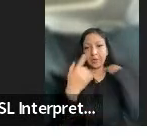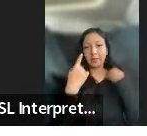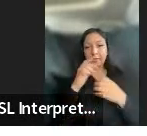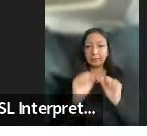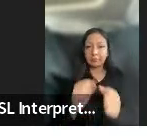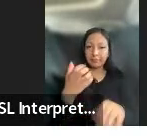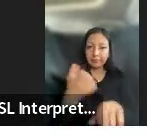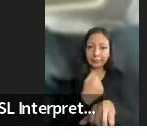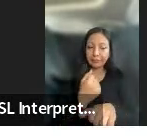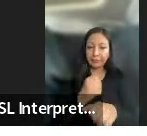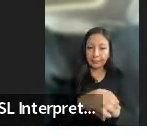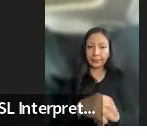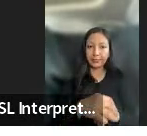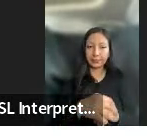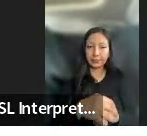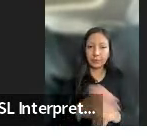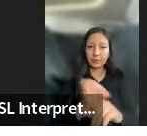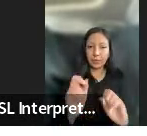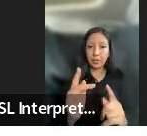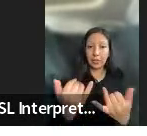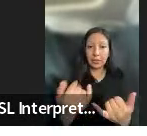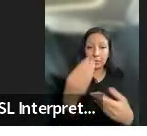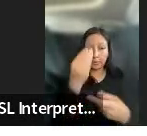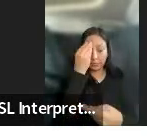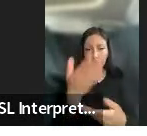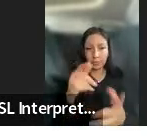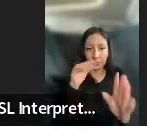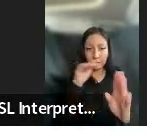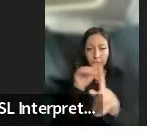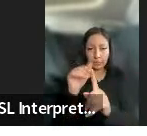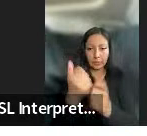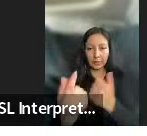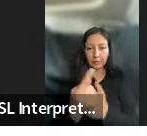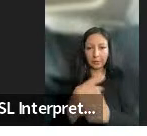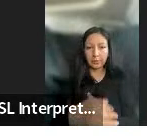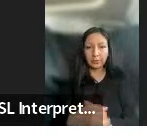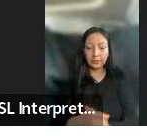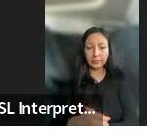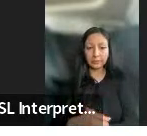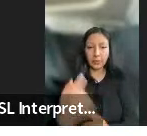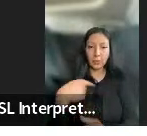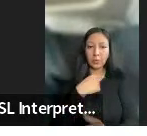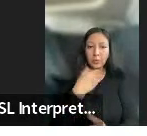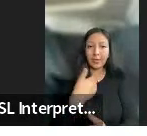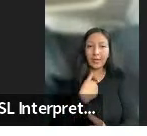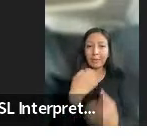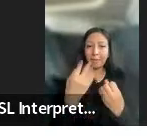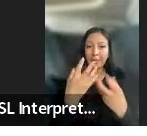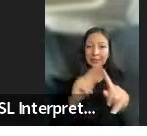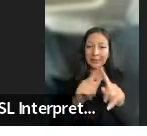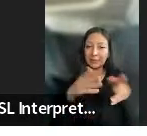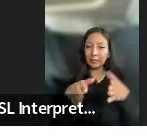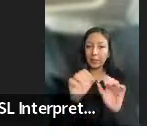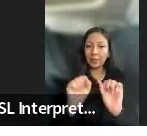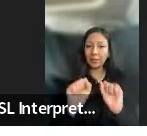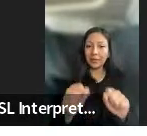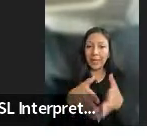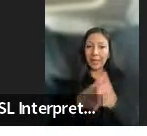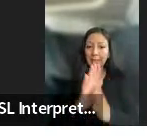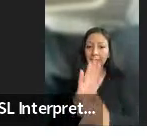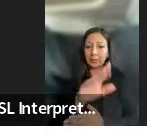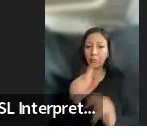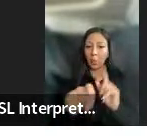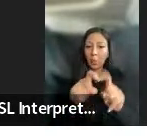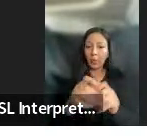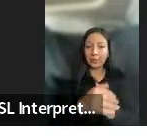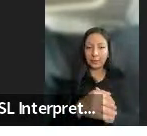time. So just want to remind everyone, we have multiple ways that you can ask your question.